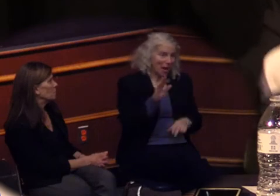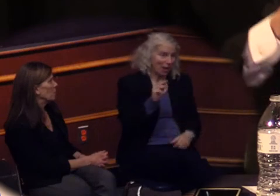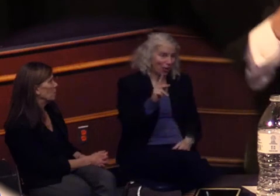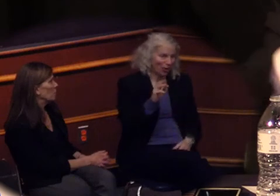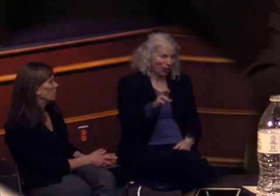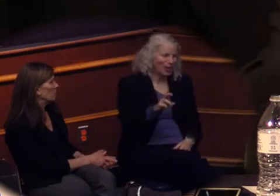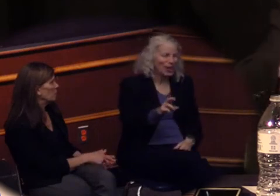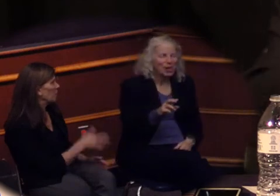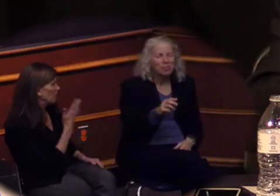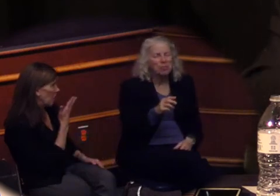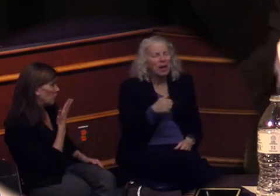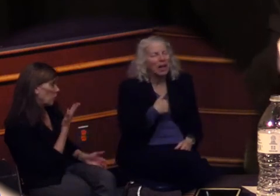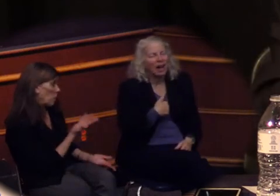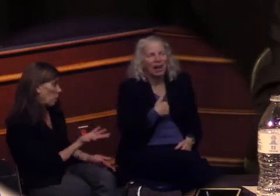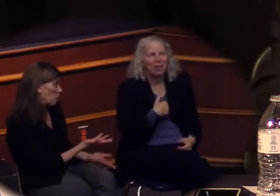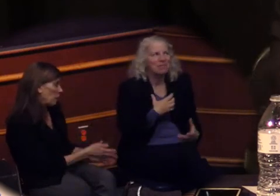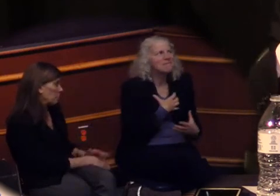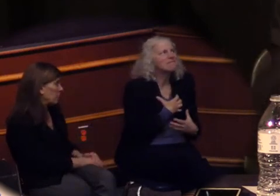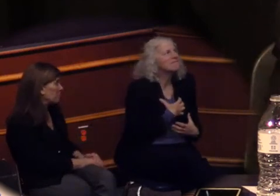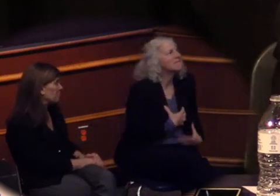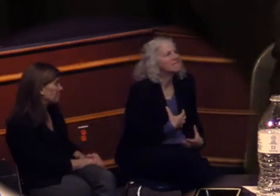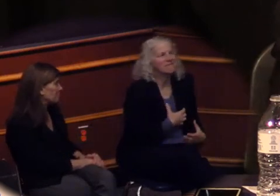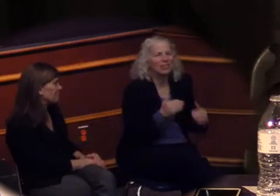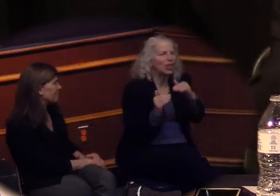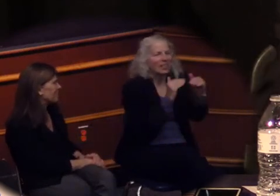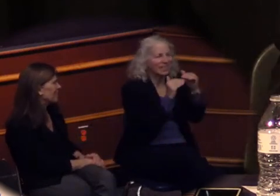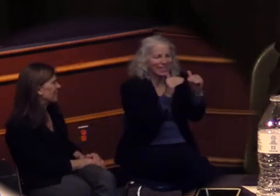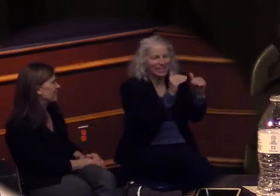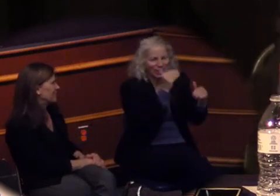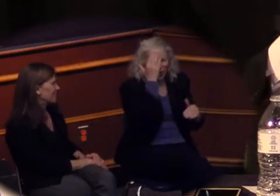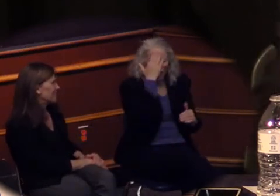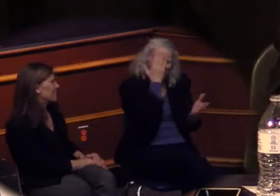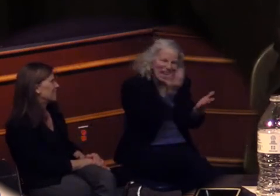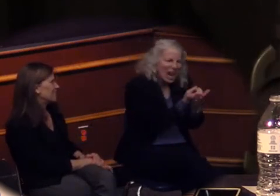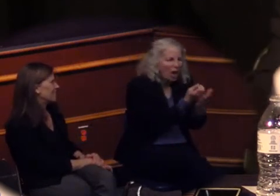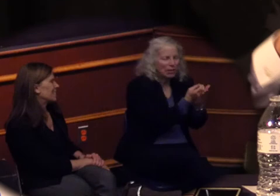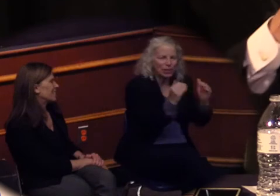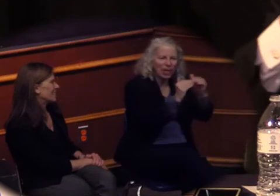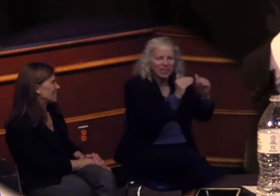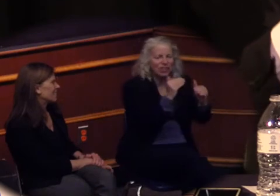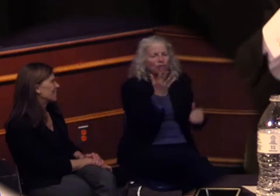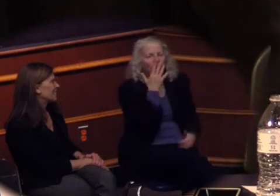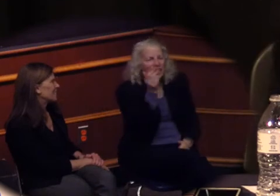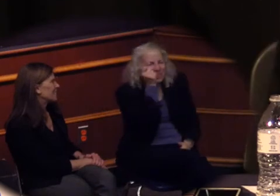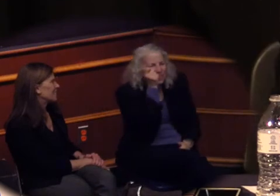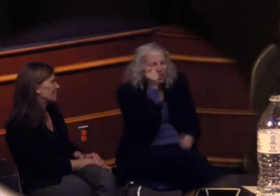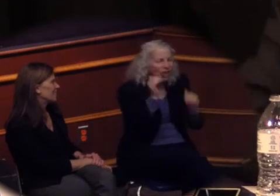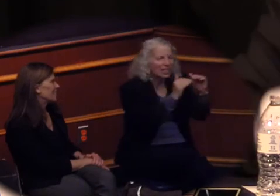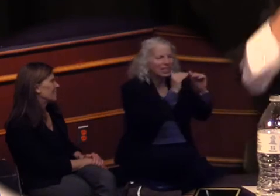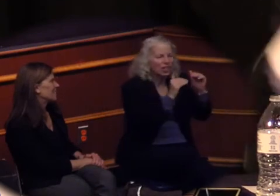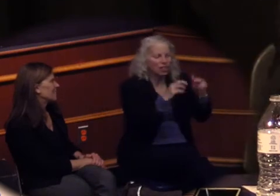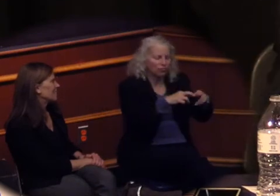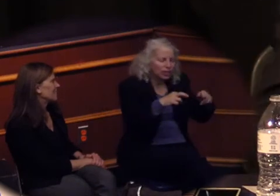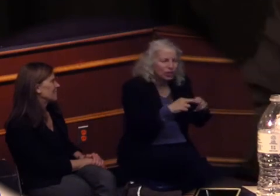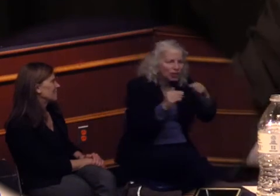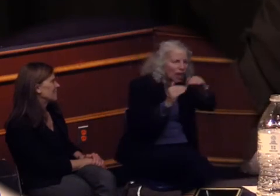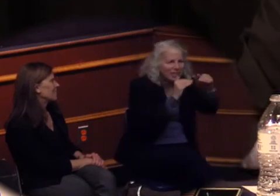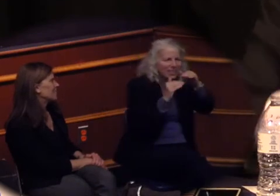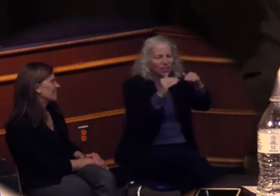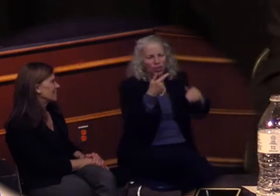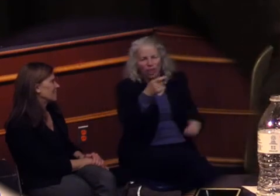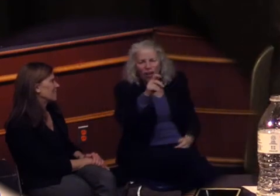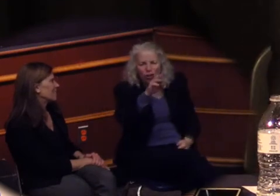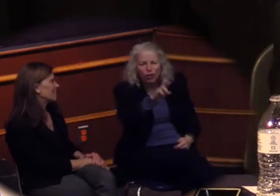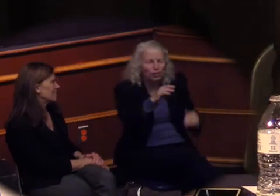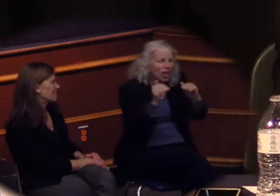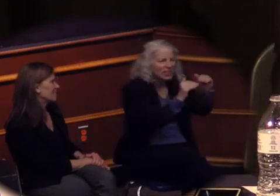heart burns with the desire for justice. Economic justice, racial justice, regional justice, gender justice.